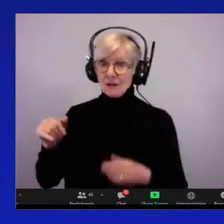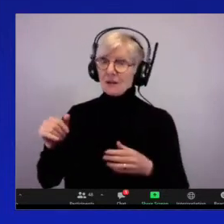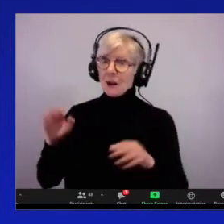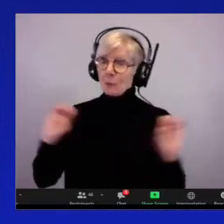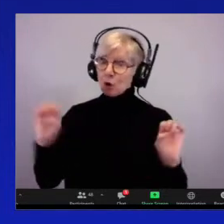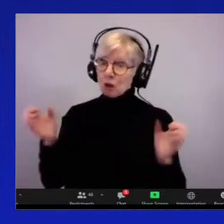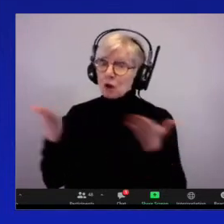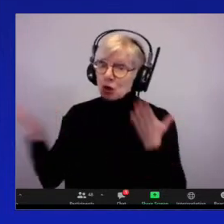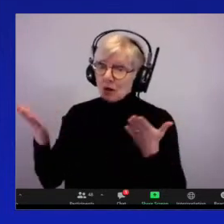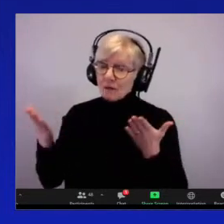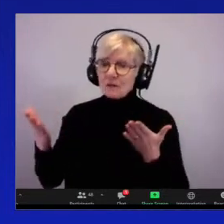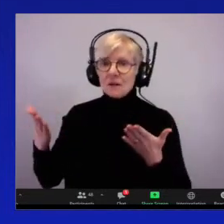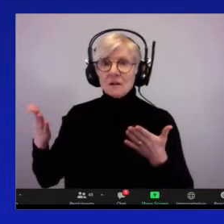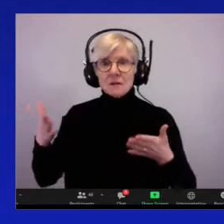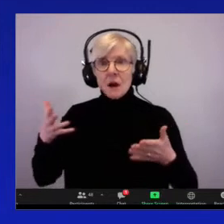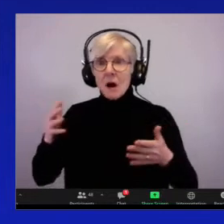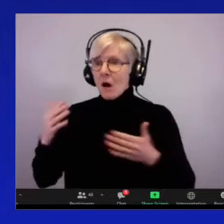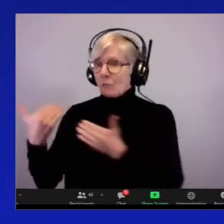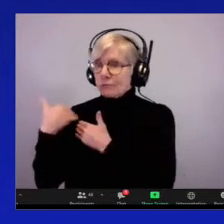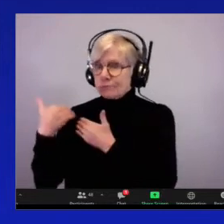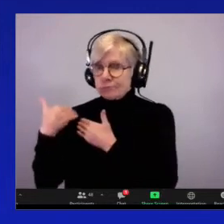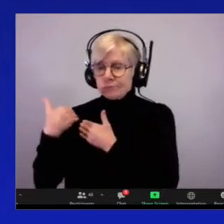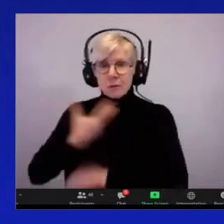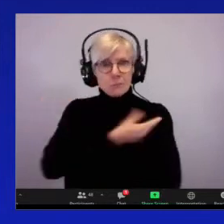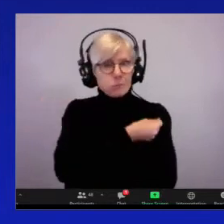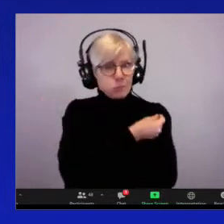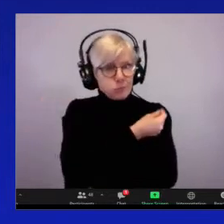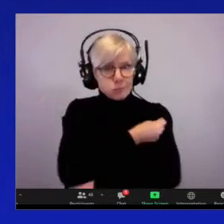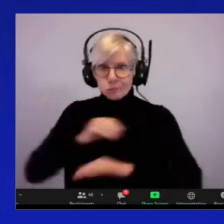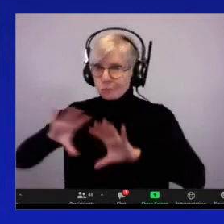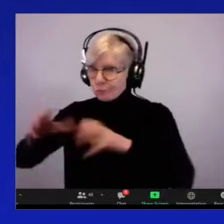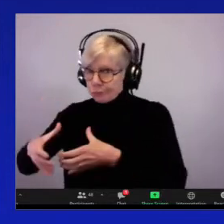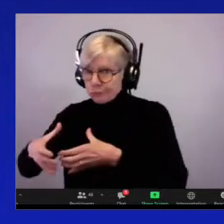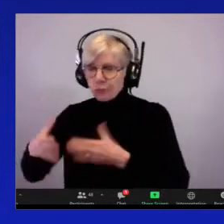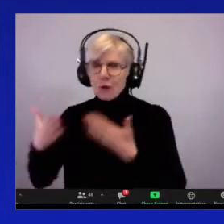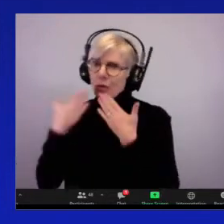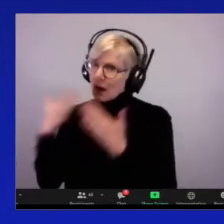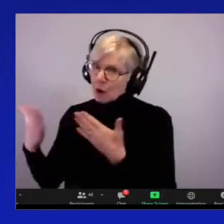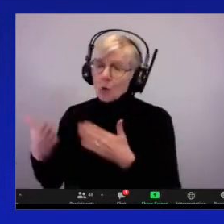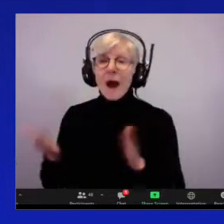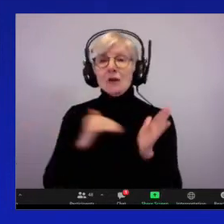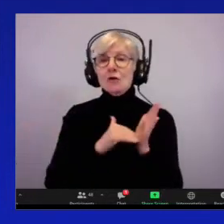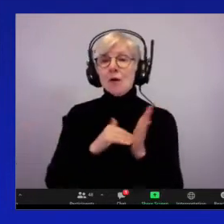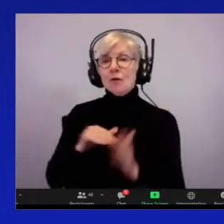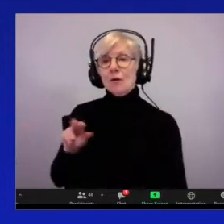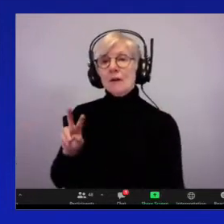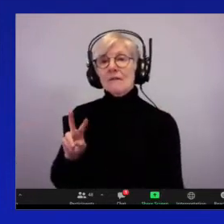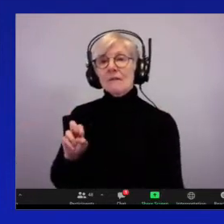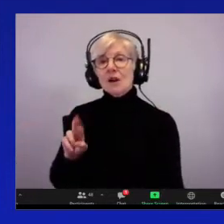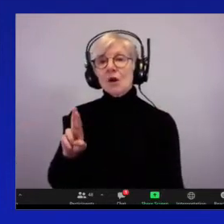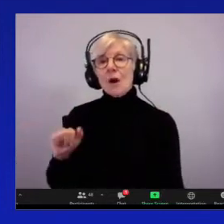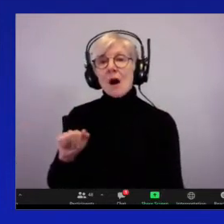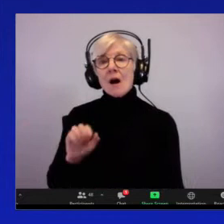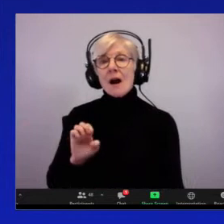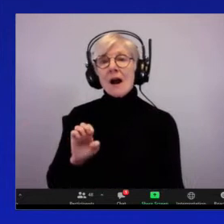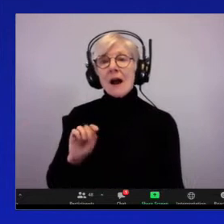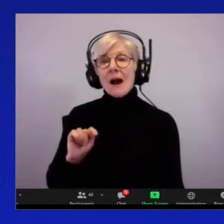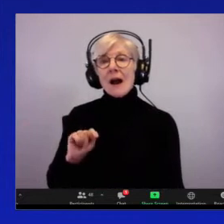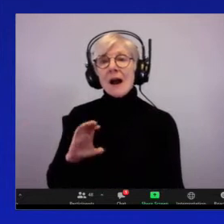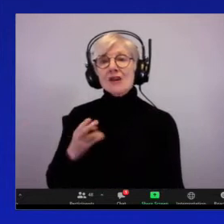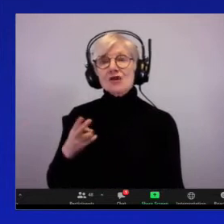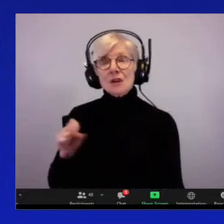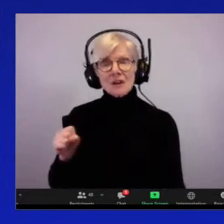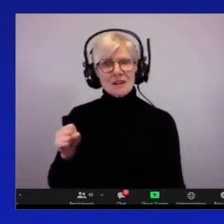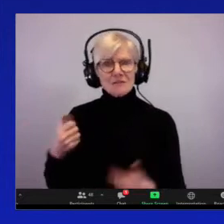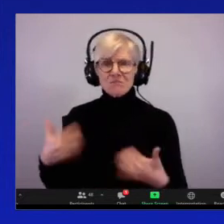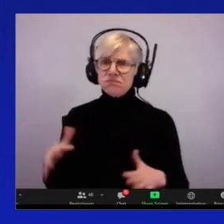heading up our Distribution Task Force. And the incredible Dr. Vera Etches, who is leading our fight against